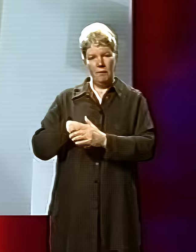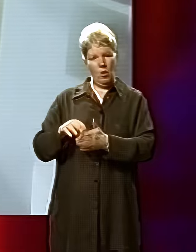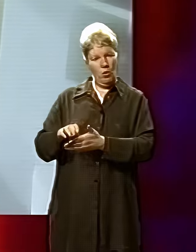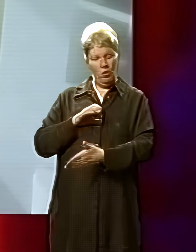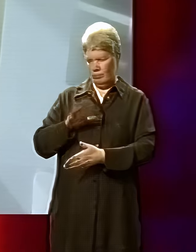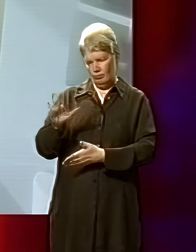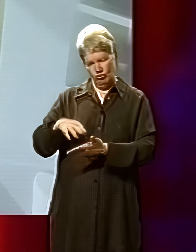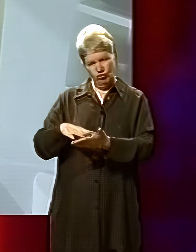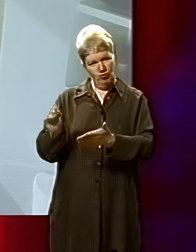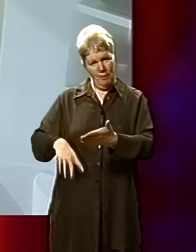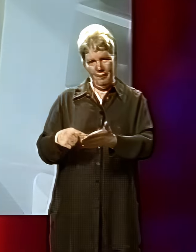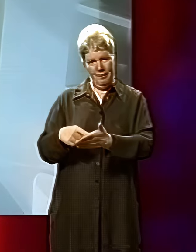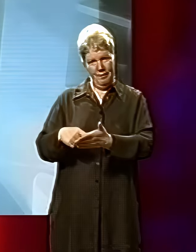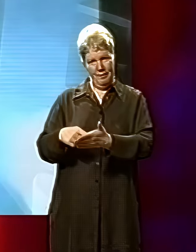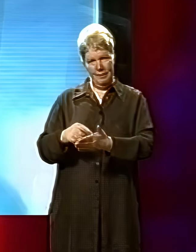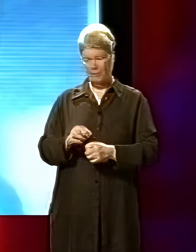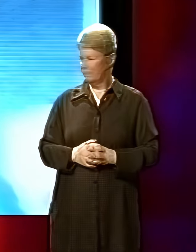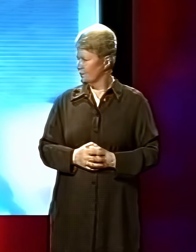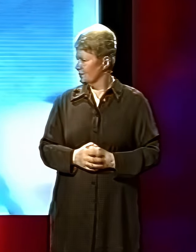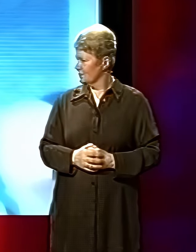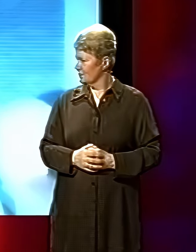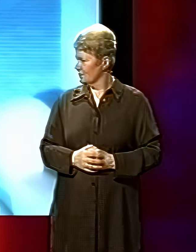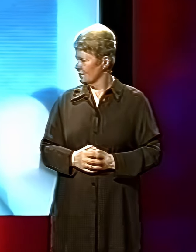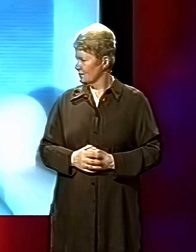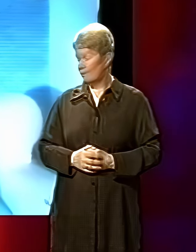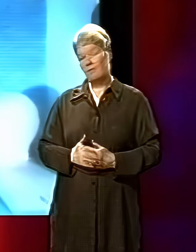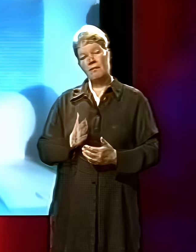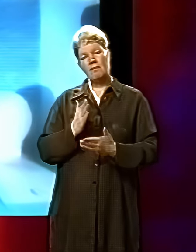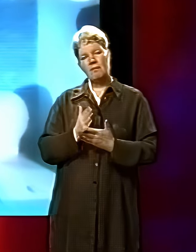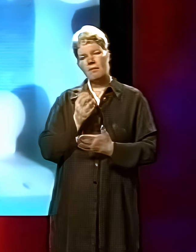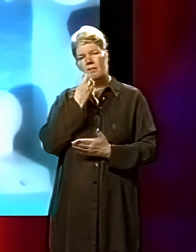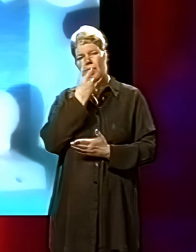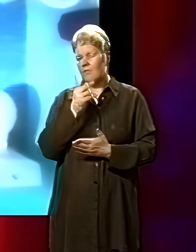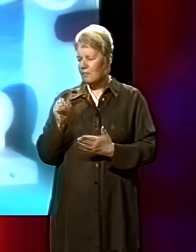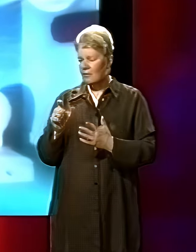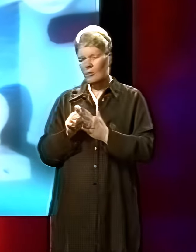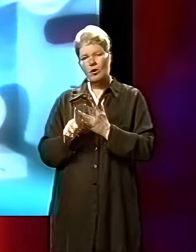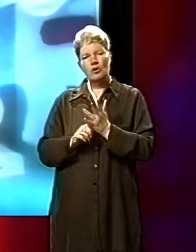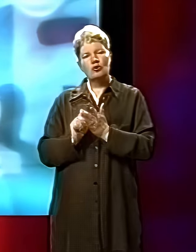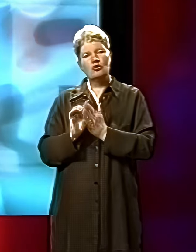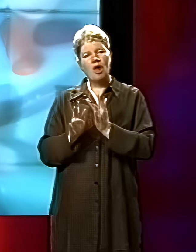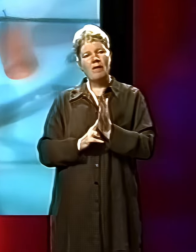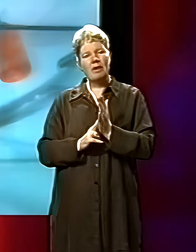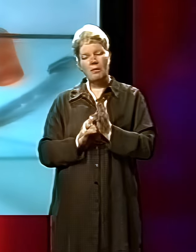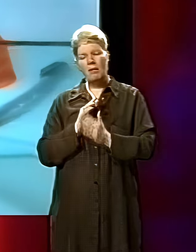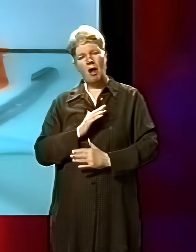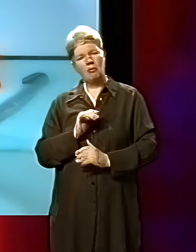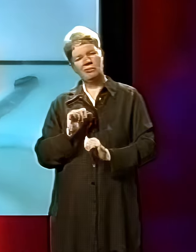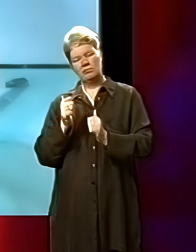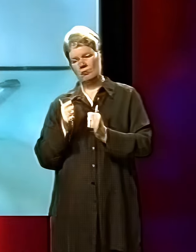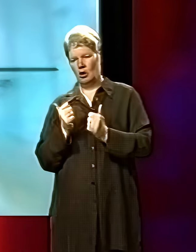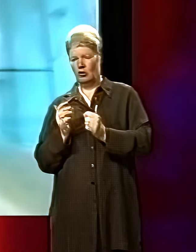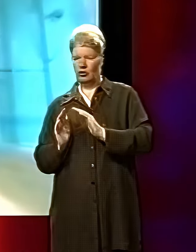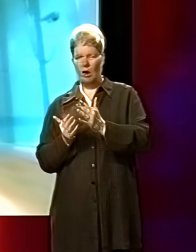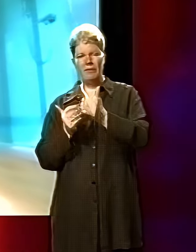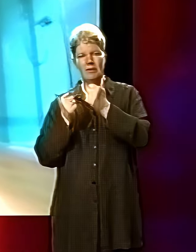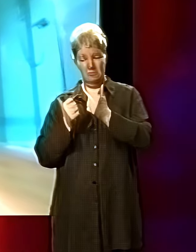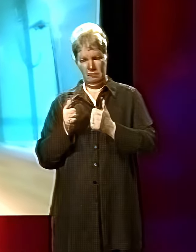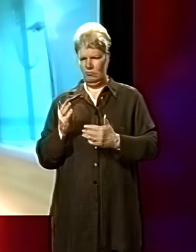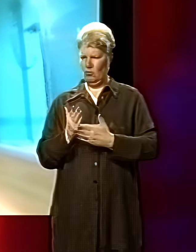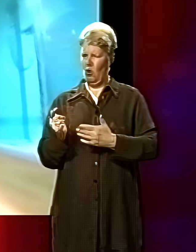in full up front. The real beauty of a Dolphin bathroom is the service. Dolphin is proud of